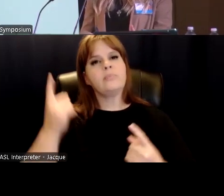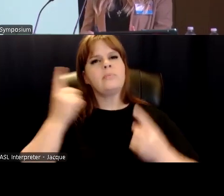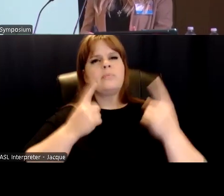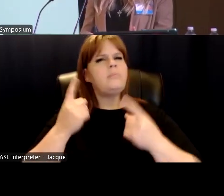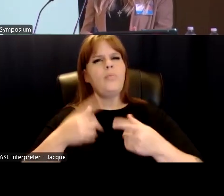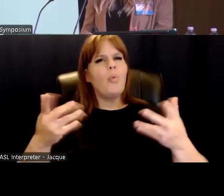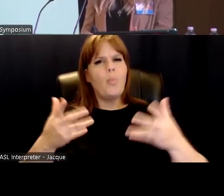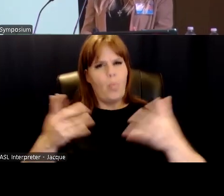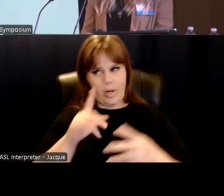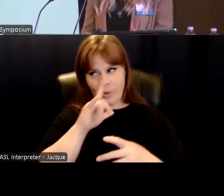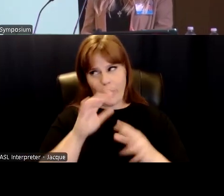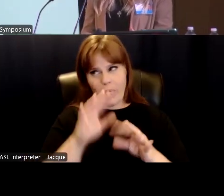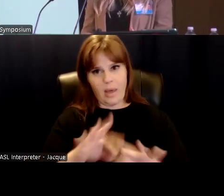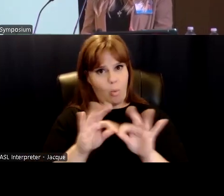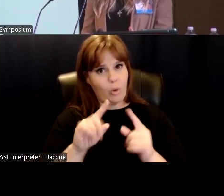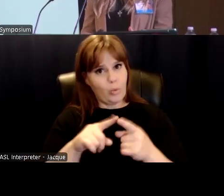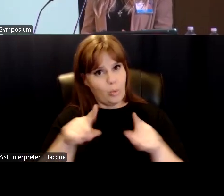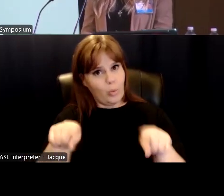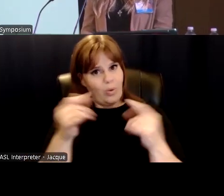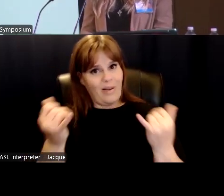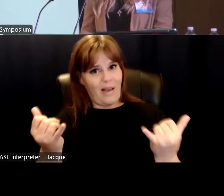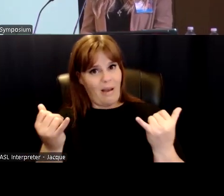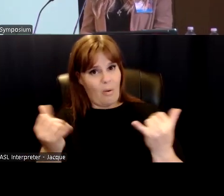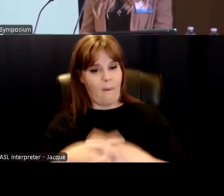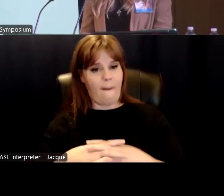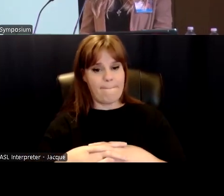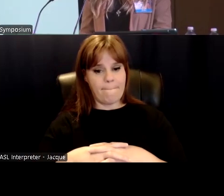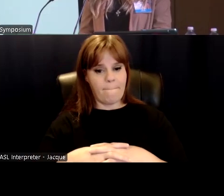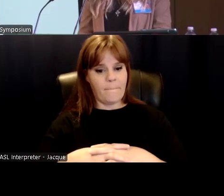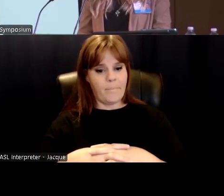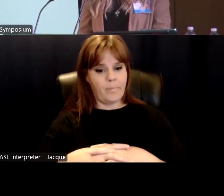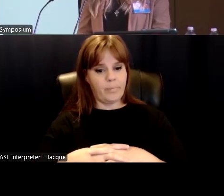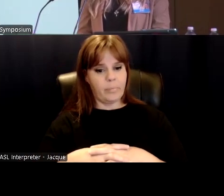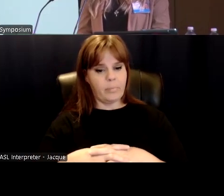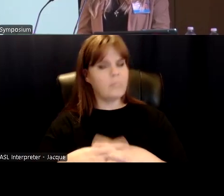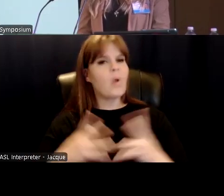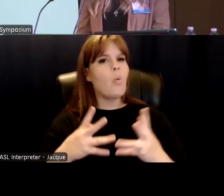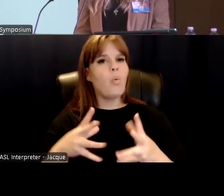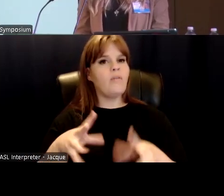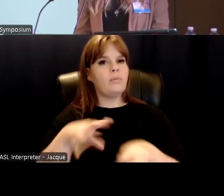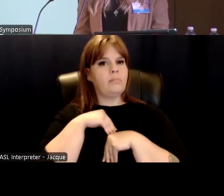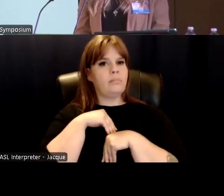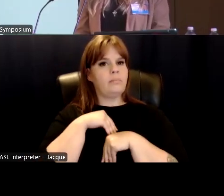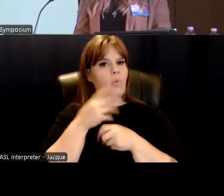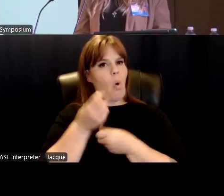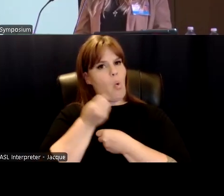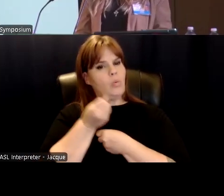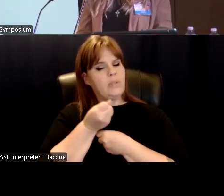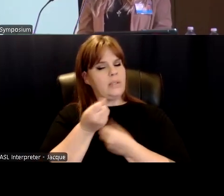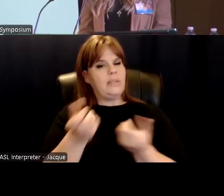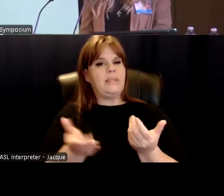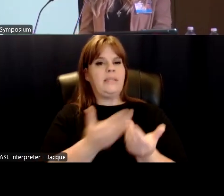is really important to you now. What are the things that you've been holding on to despite long COVID's presence